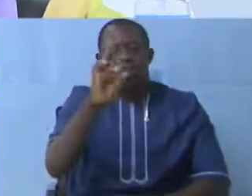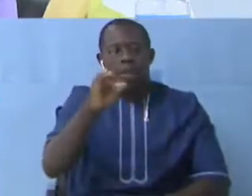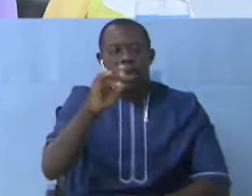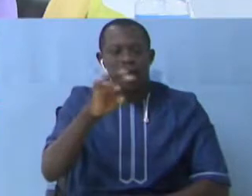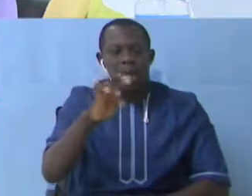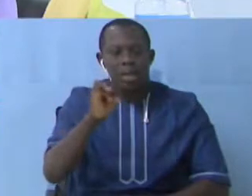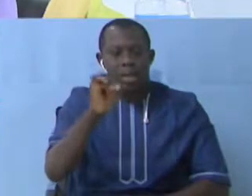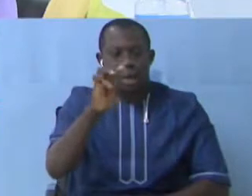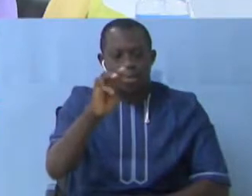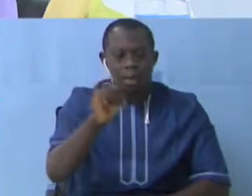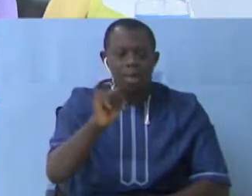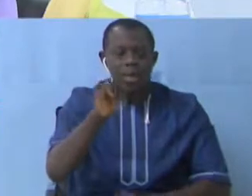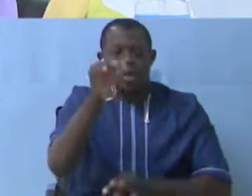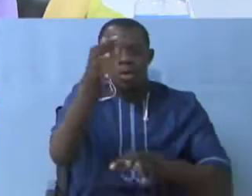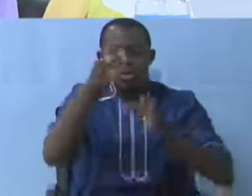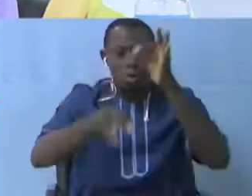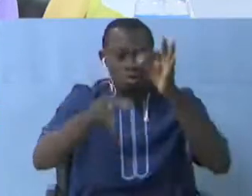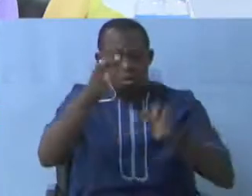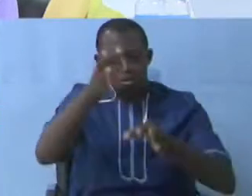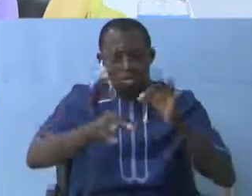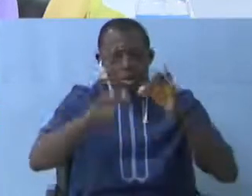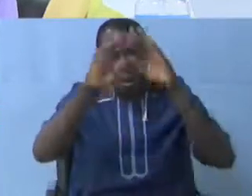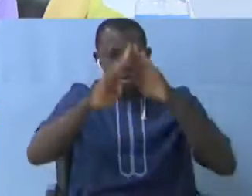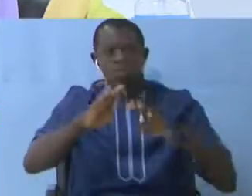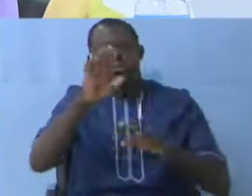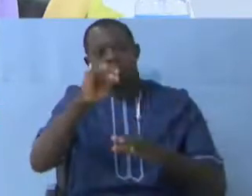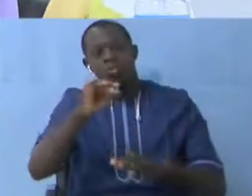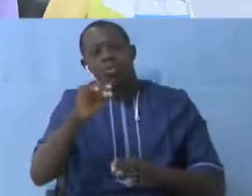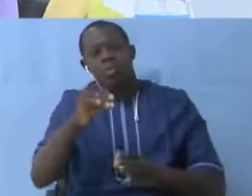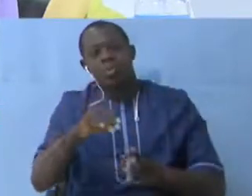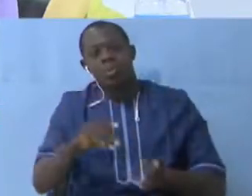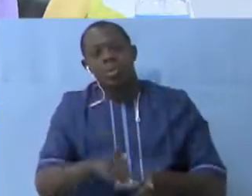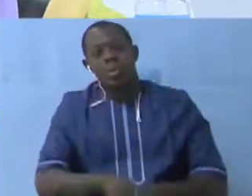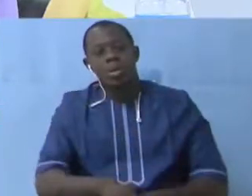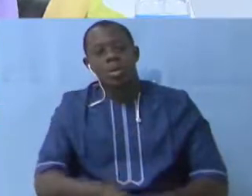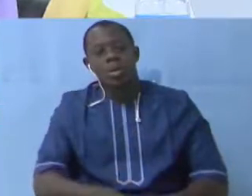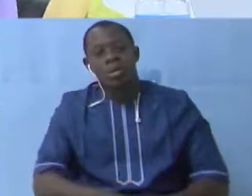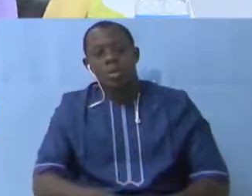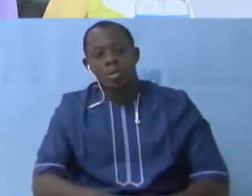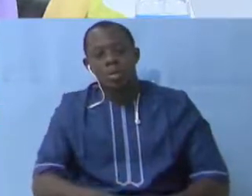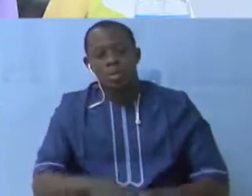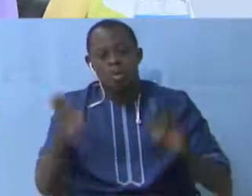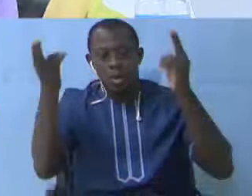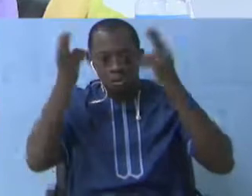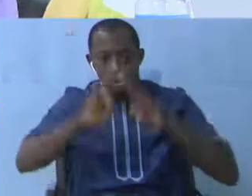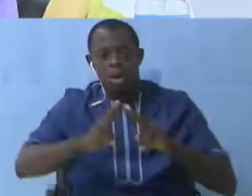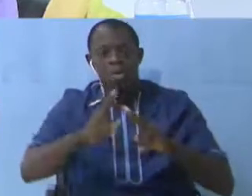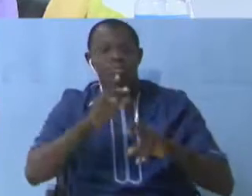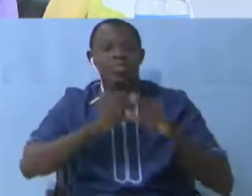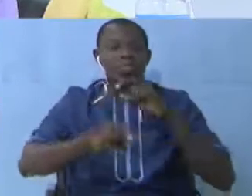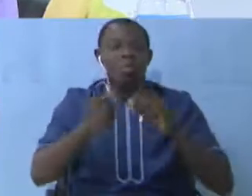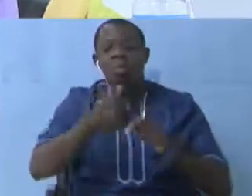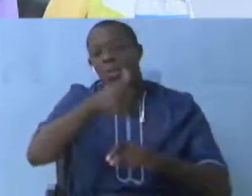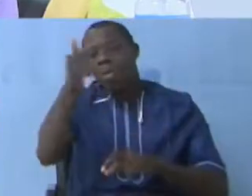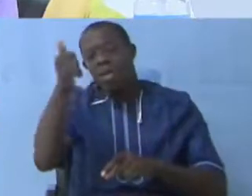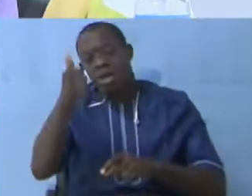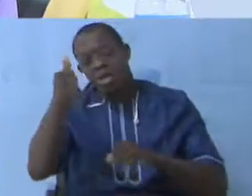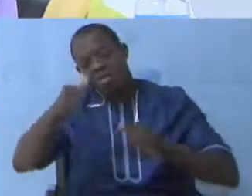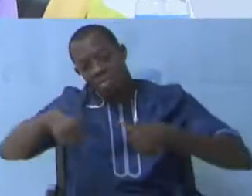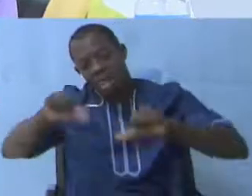daal dana doon fexe pour jéem a jëfoo itamit Supreme Court bi. The legal profession here and all the associations, I